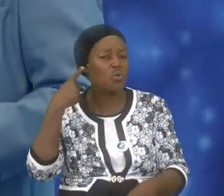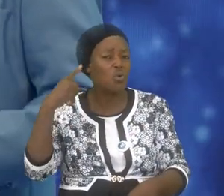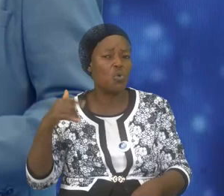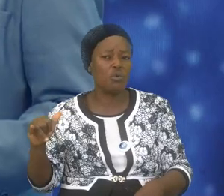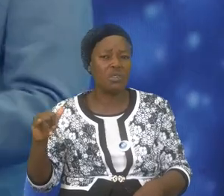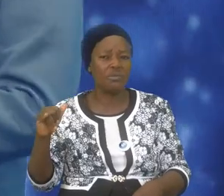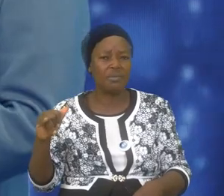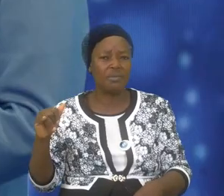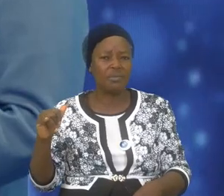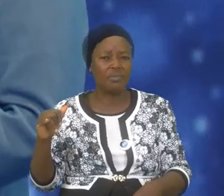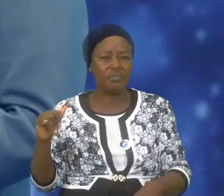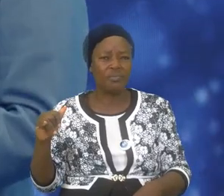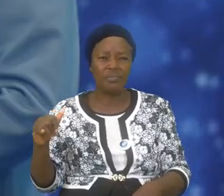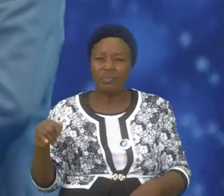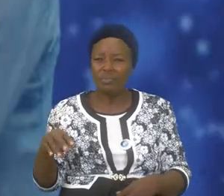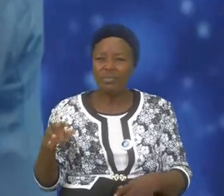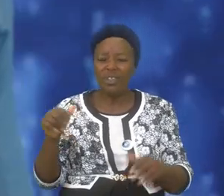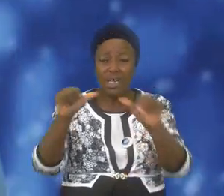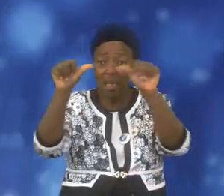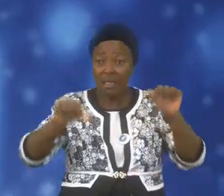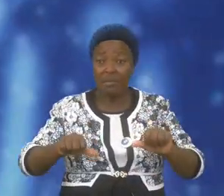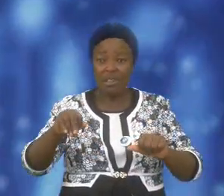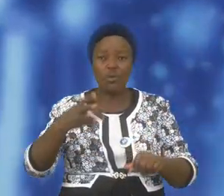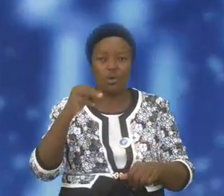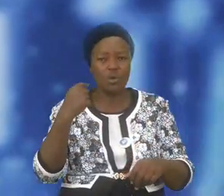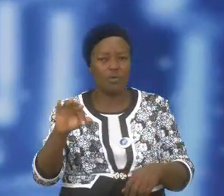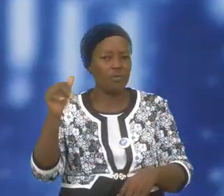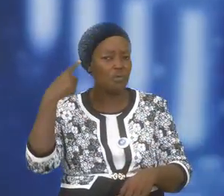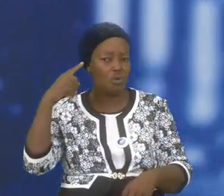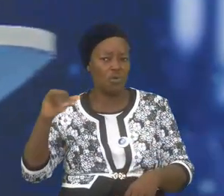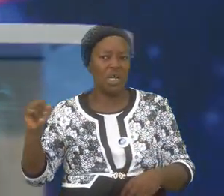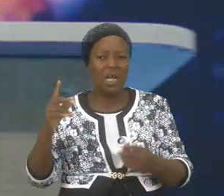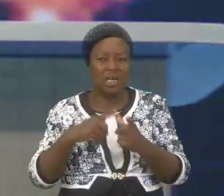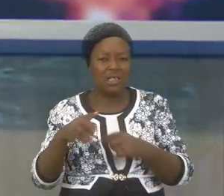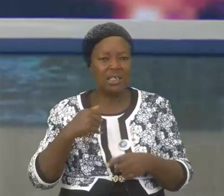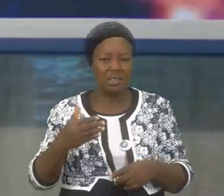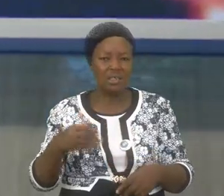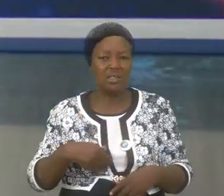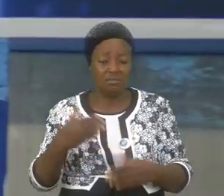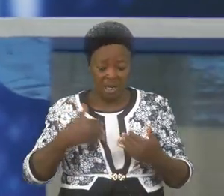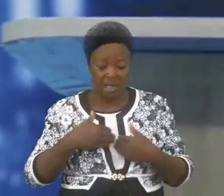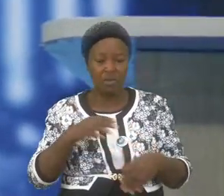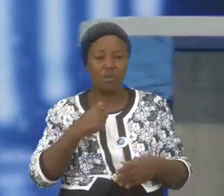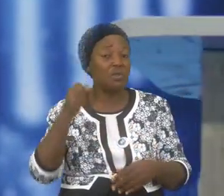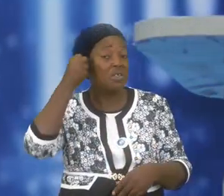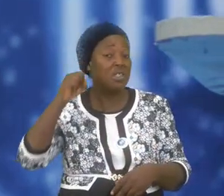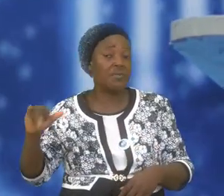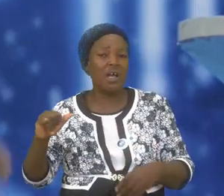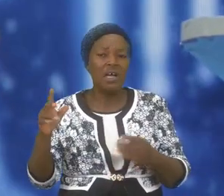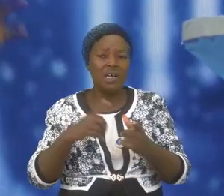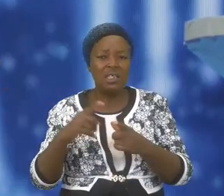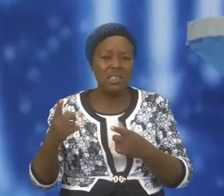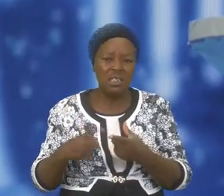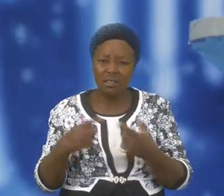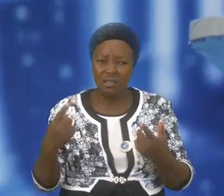arms, silver. And then the trunk, maybe bronze or something. And the